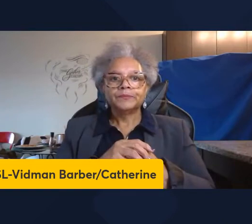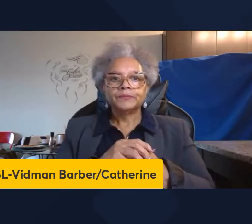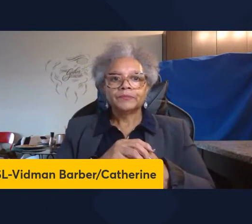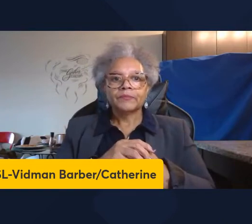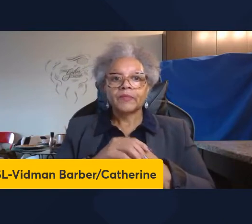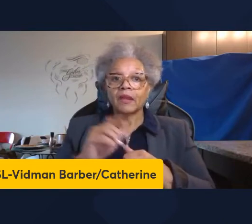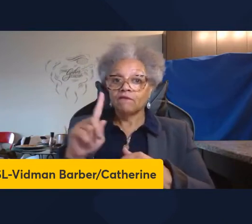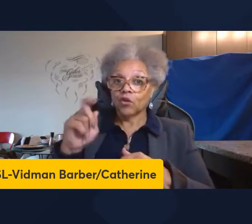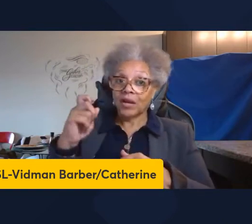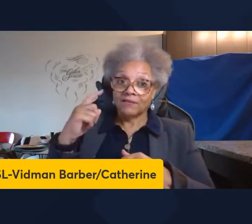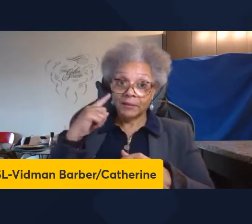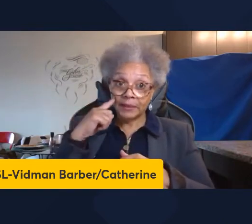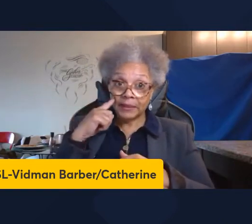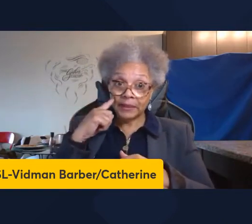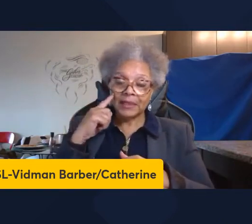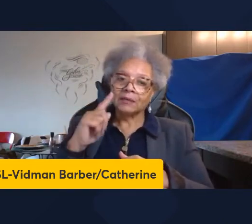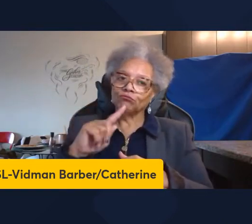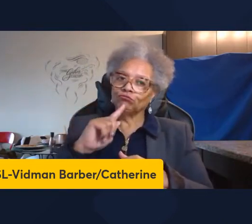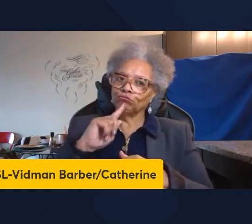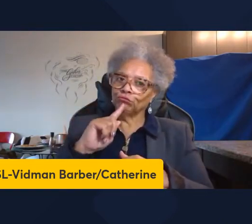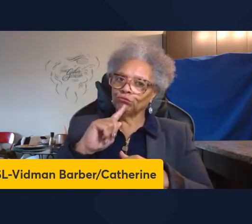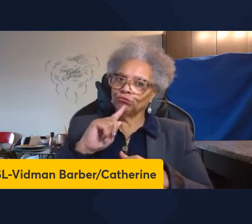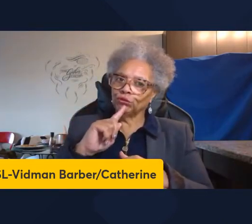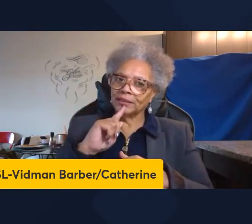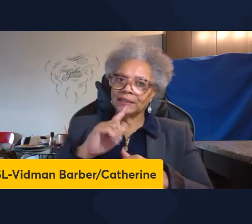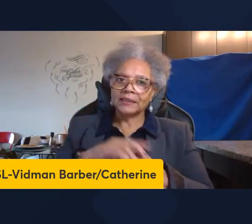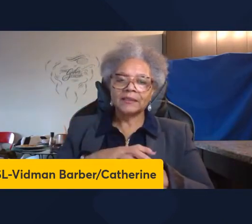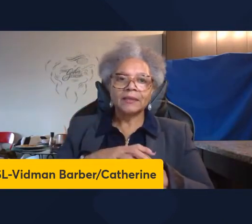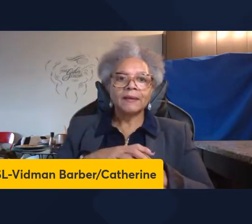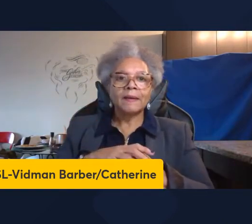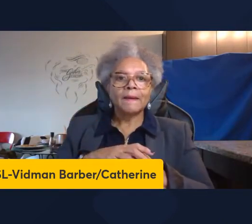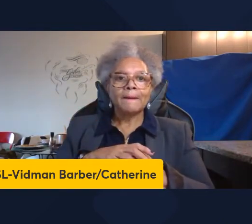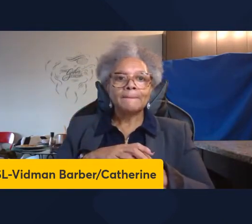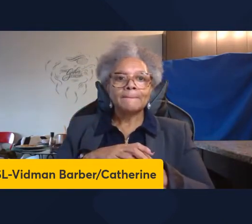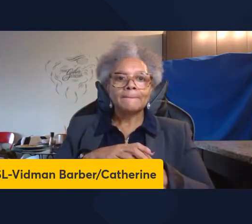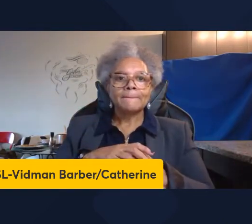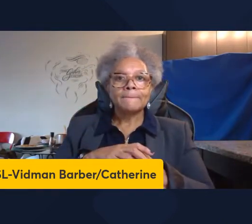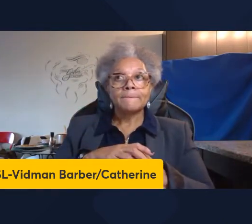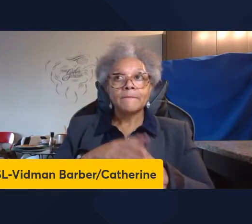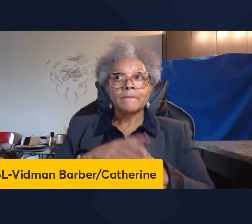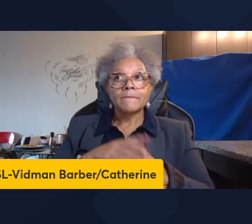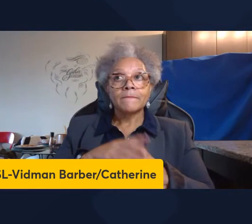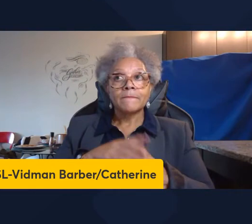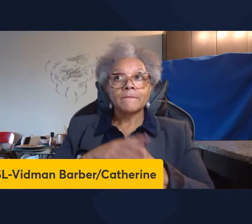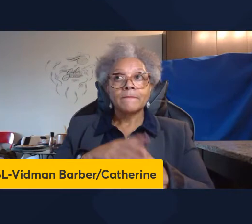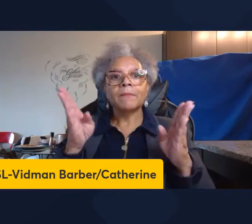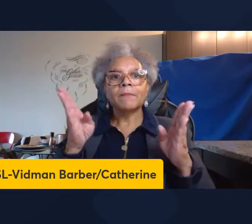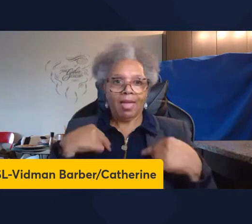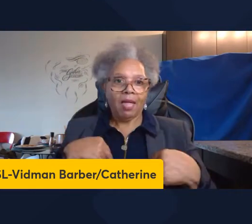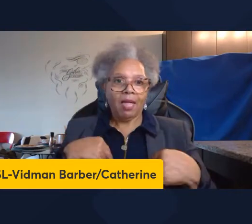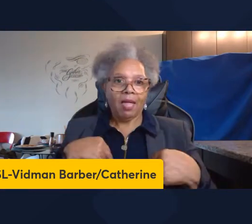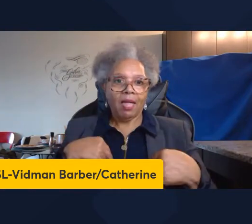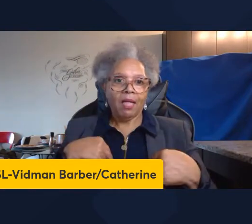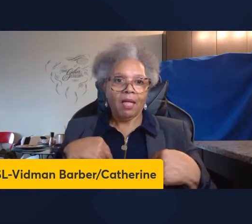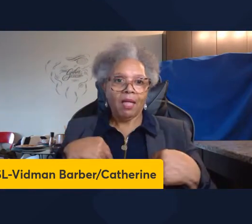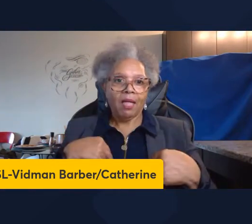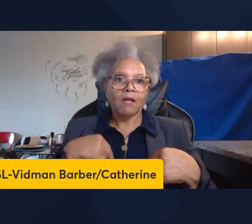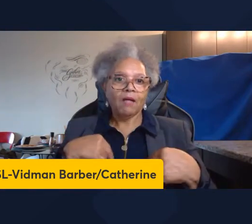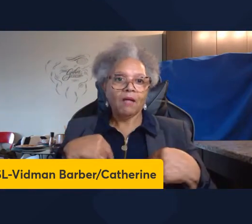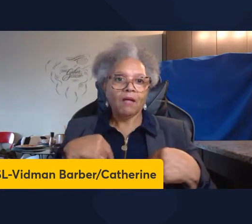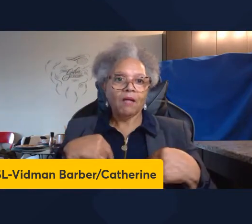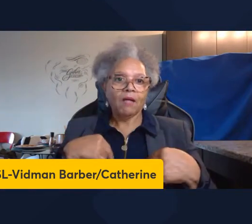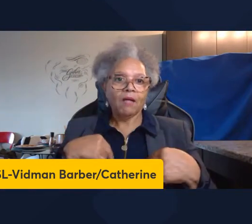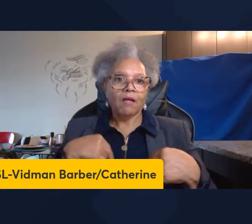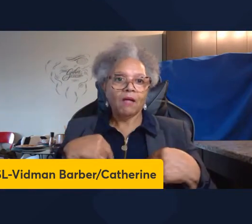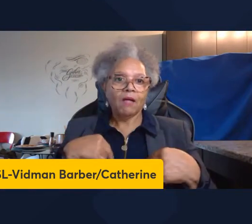the government, it really is a public health organization. And so the experiments that you're designing